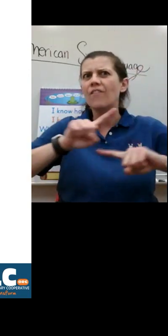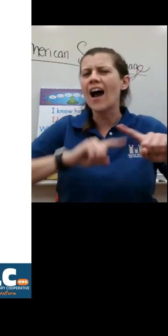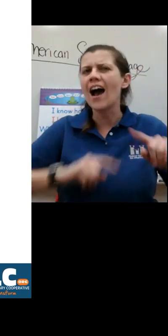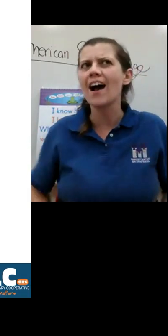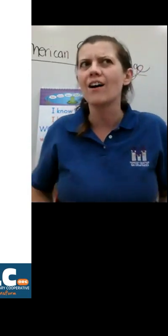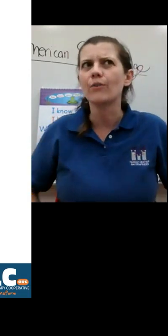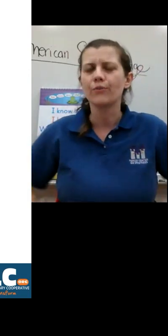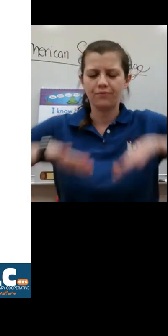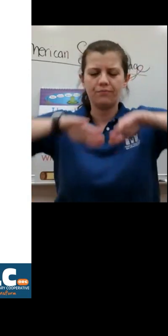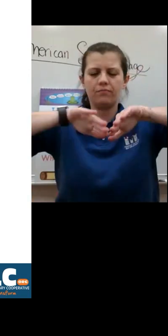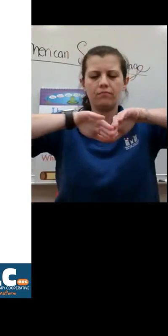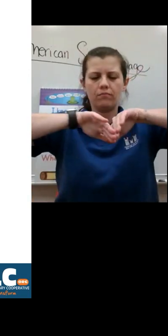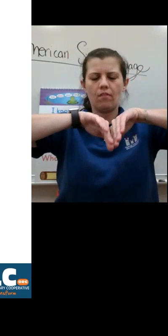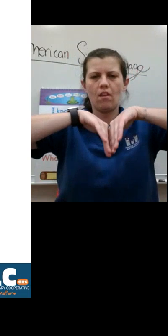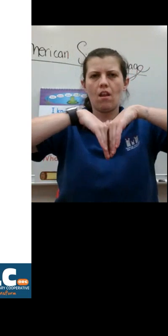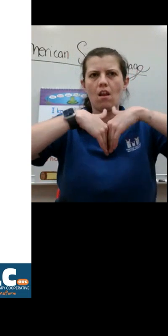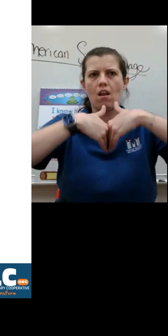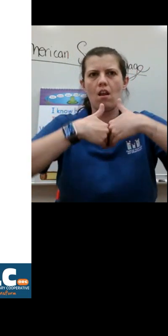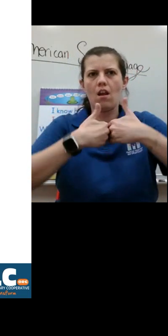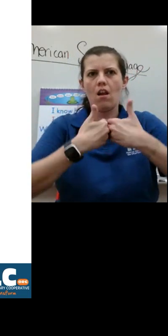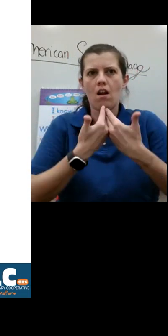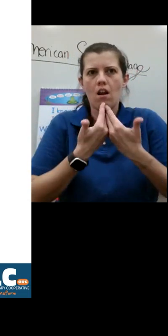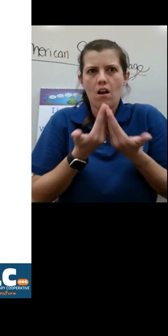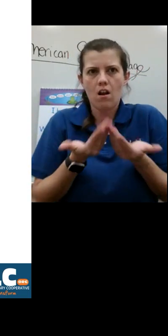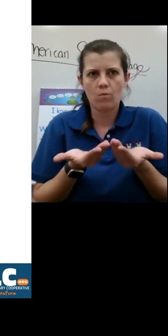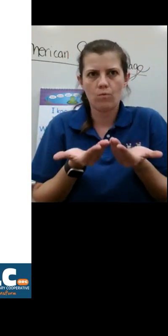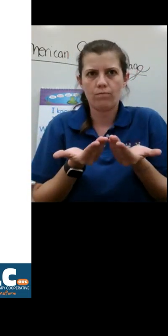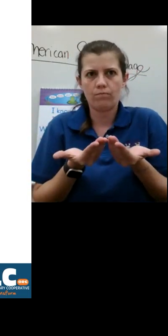The sign for how.